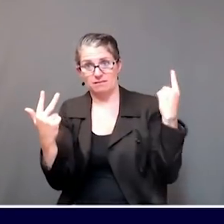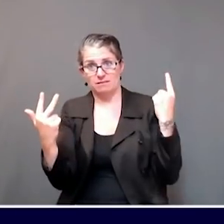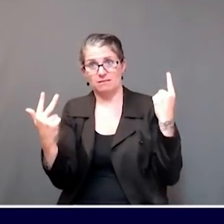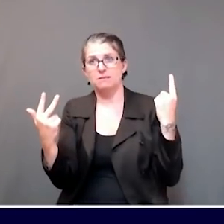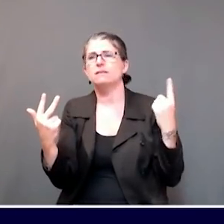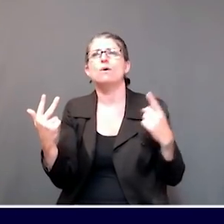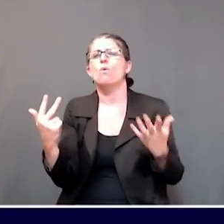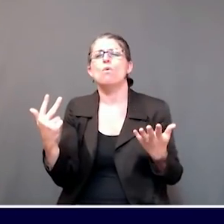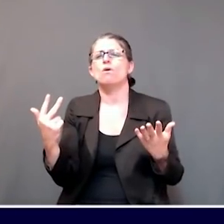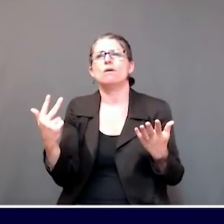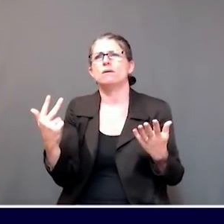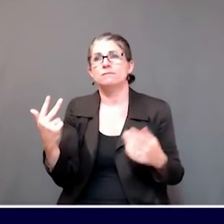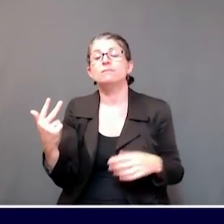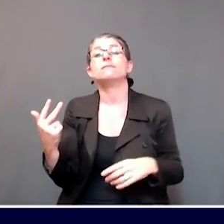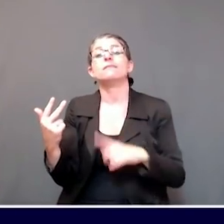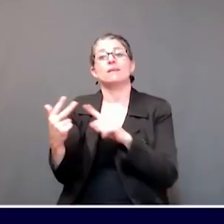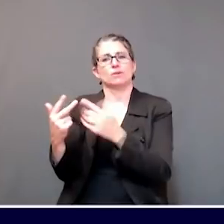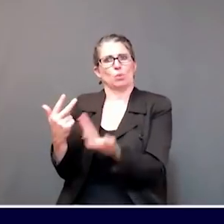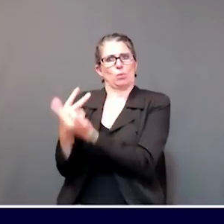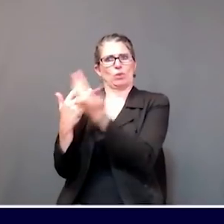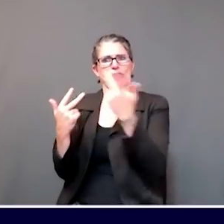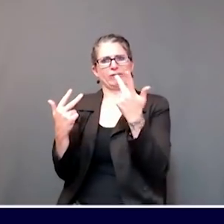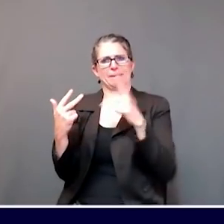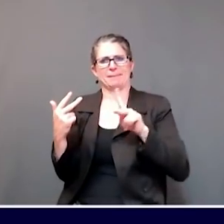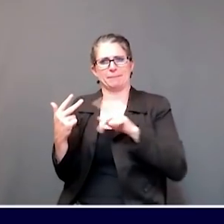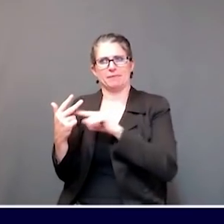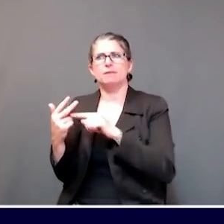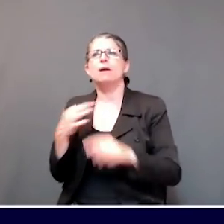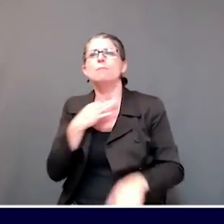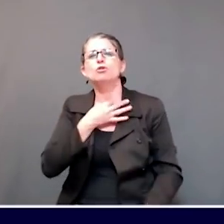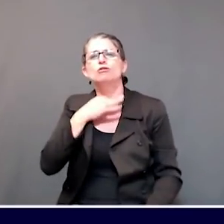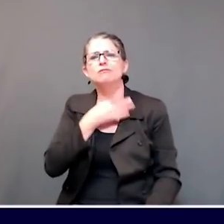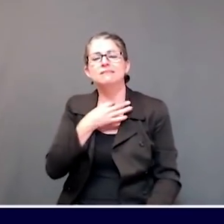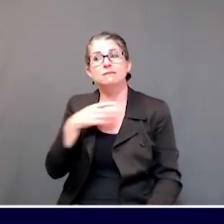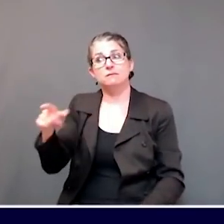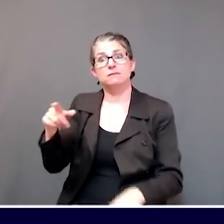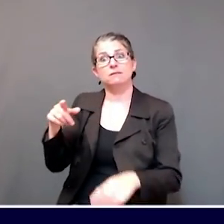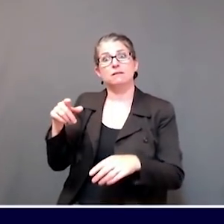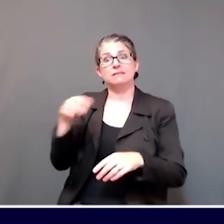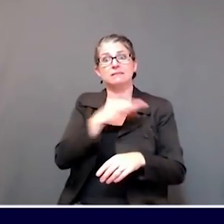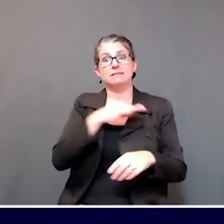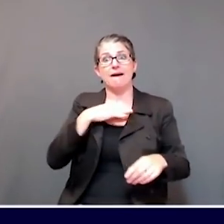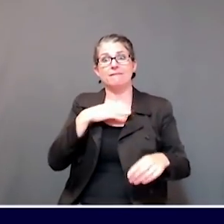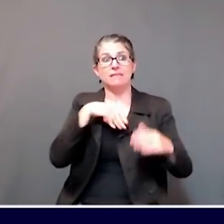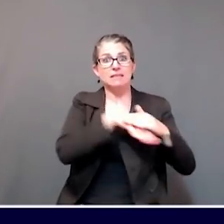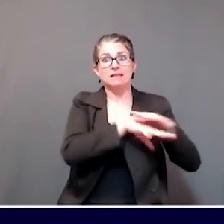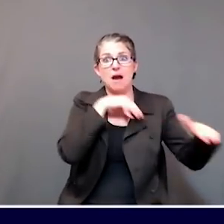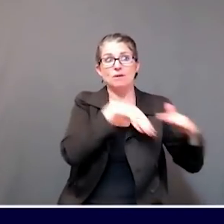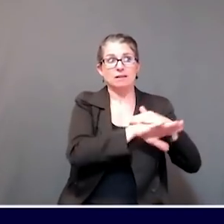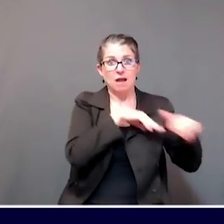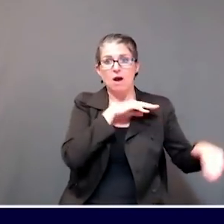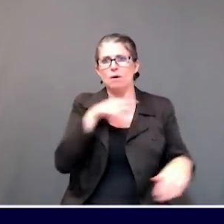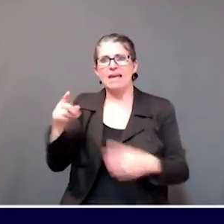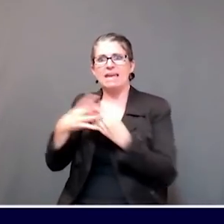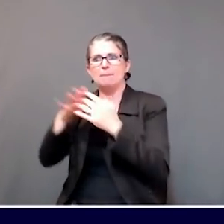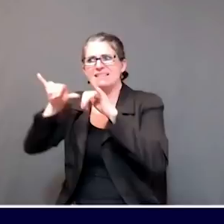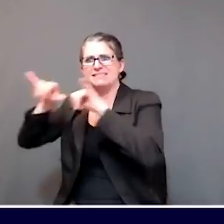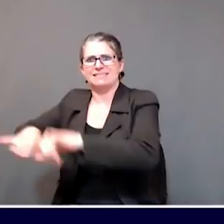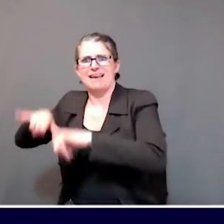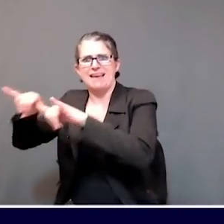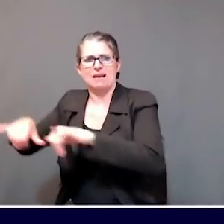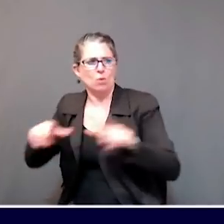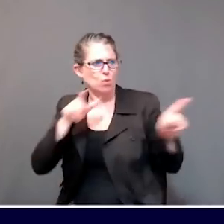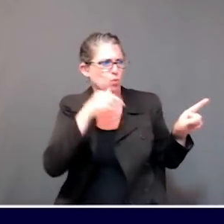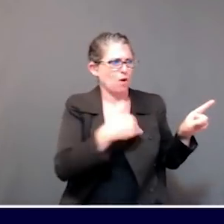that 3 people you mentioned? And do you have any information about what may have caused the outbreak? Sure thing,